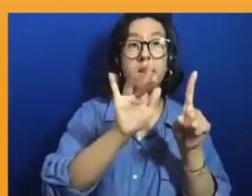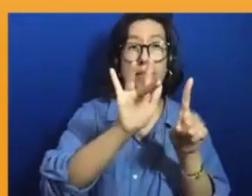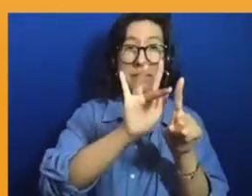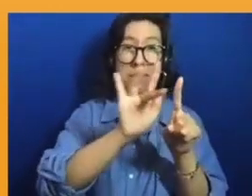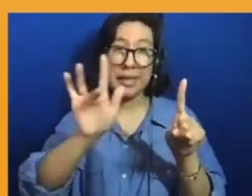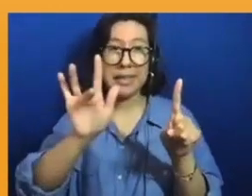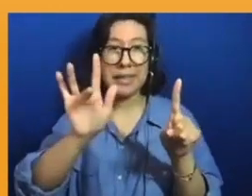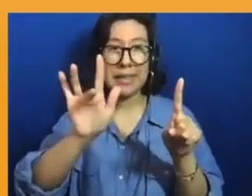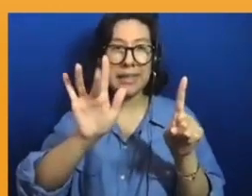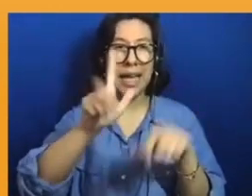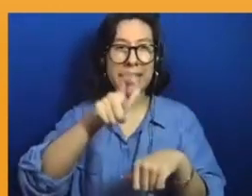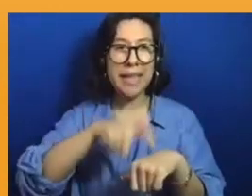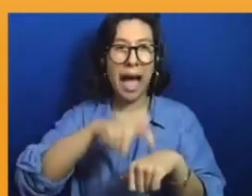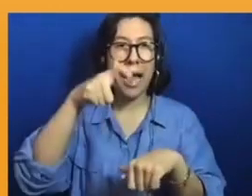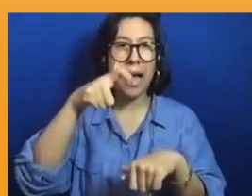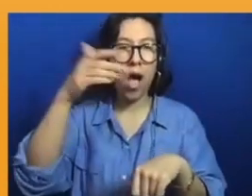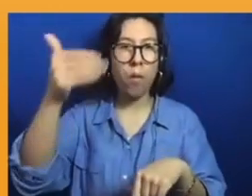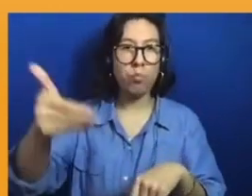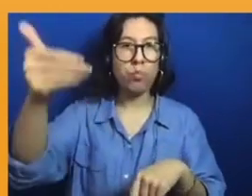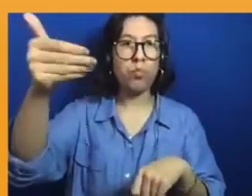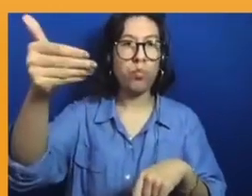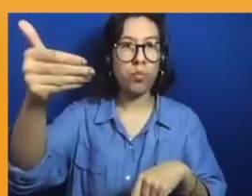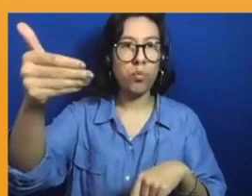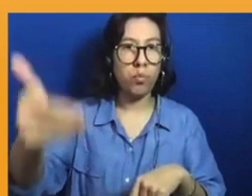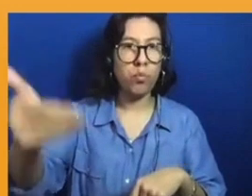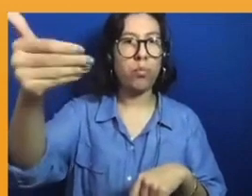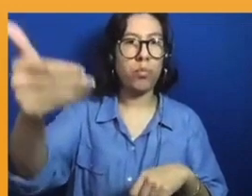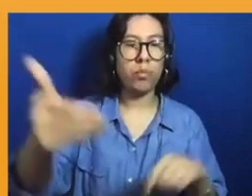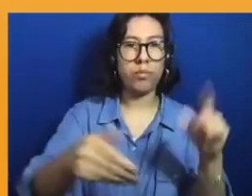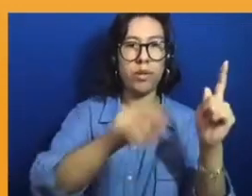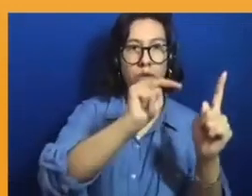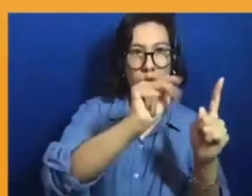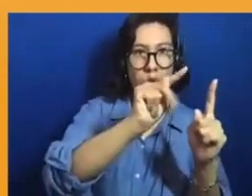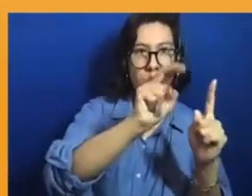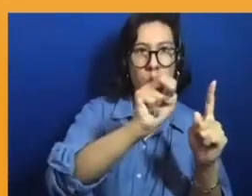or time in between the two notes